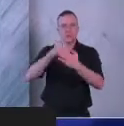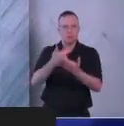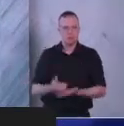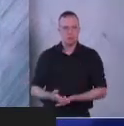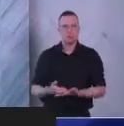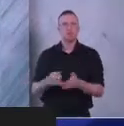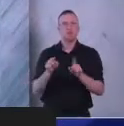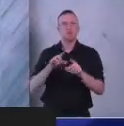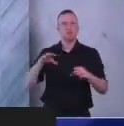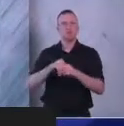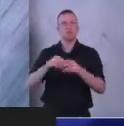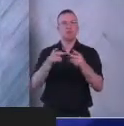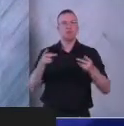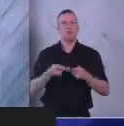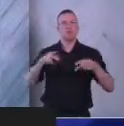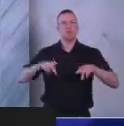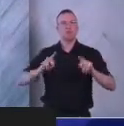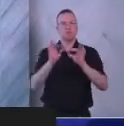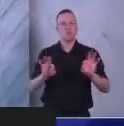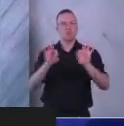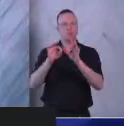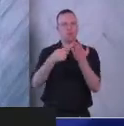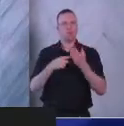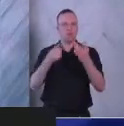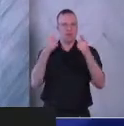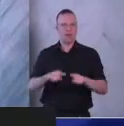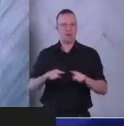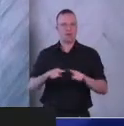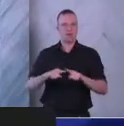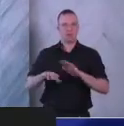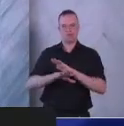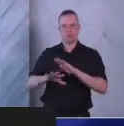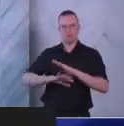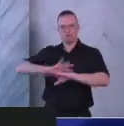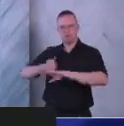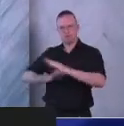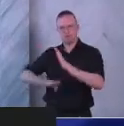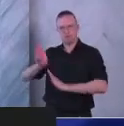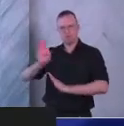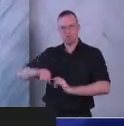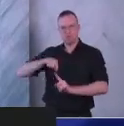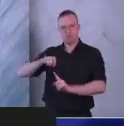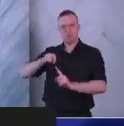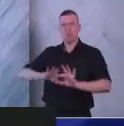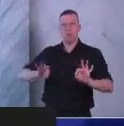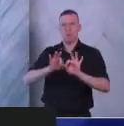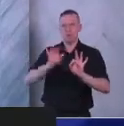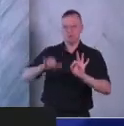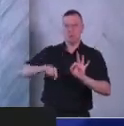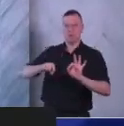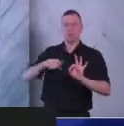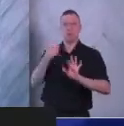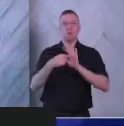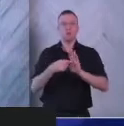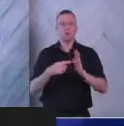and making space for these important conversations to happen at the grassroots level. And I think that that's incredibly important. And one example of that is